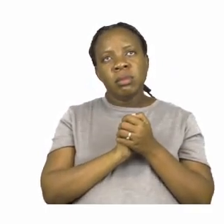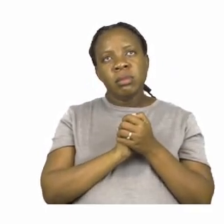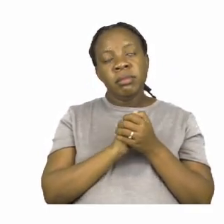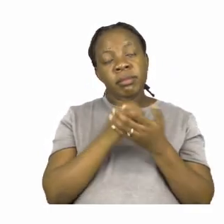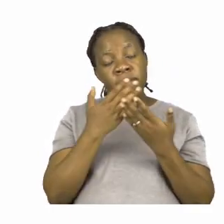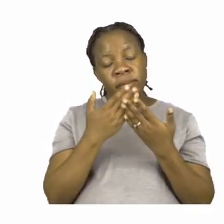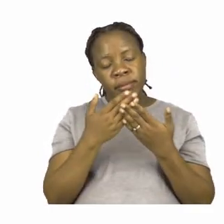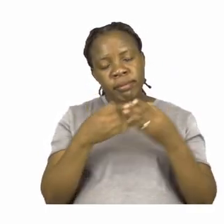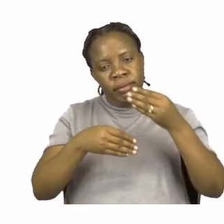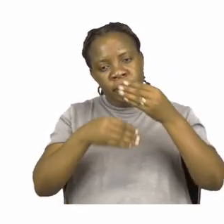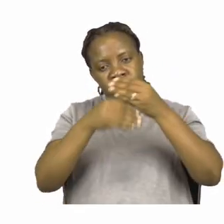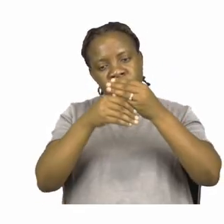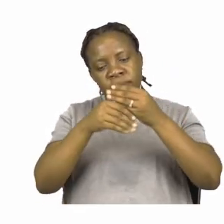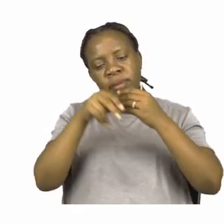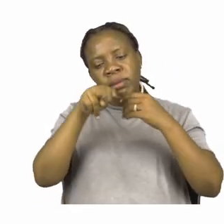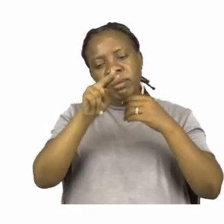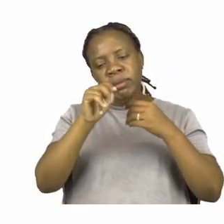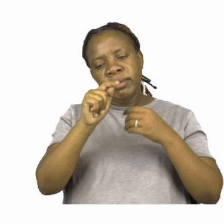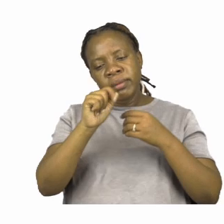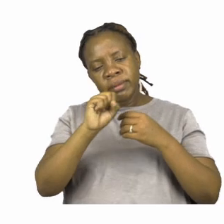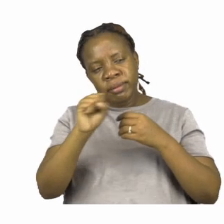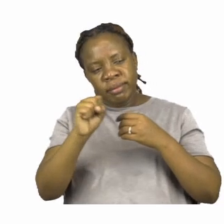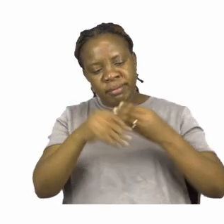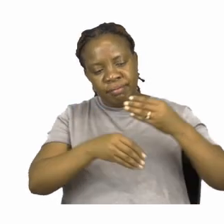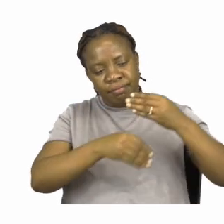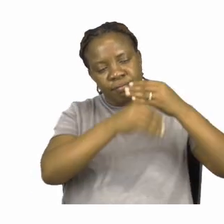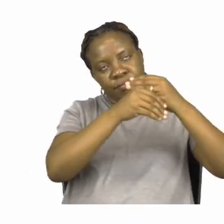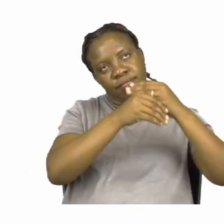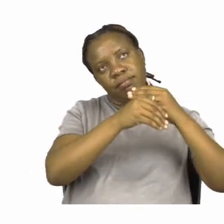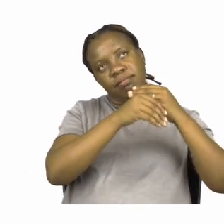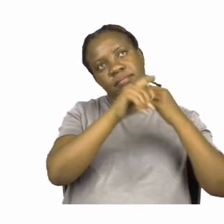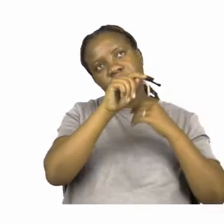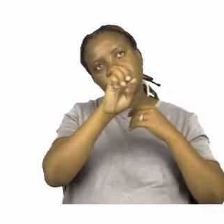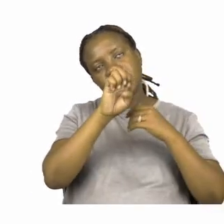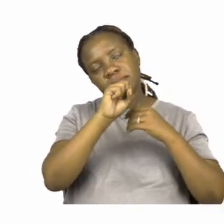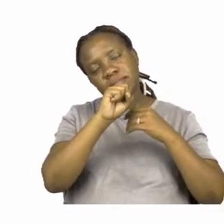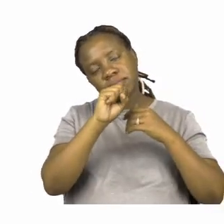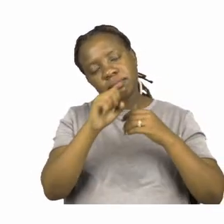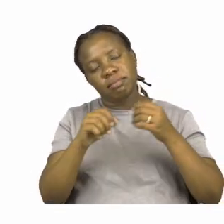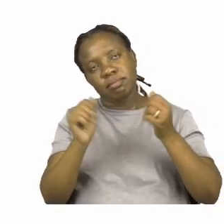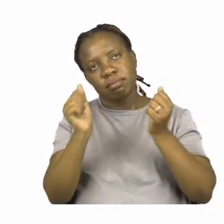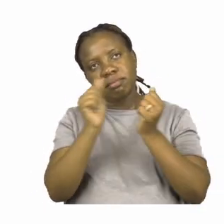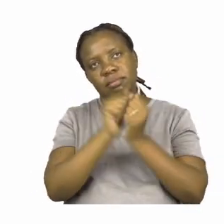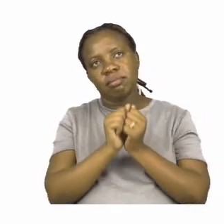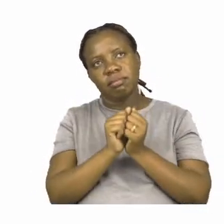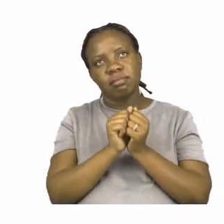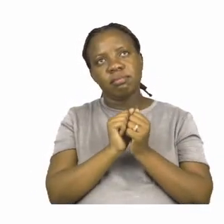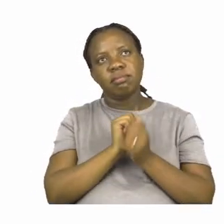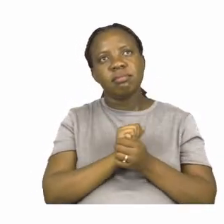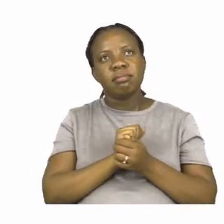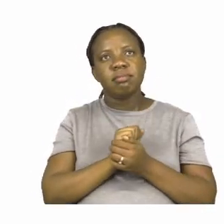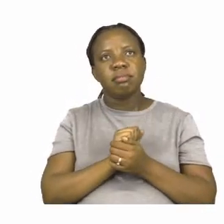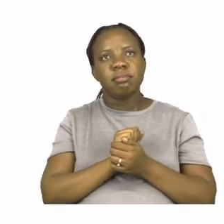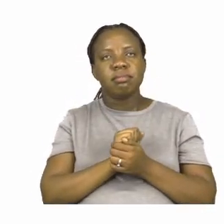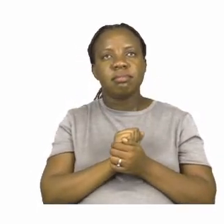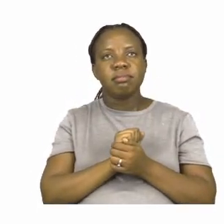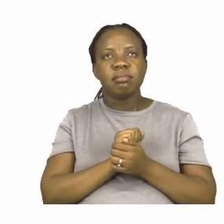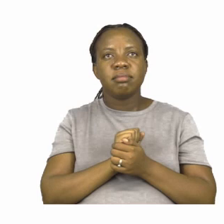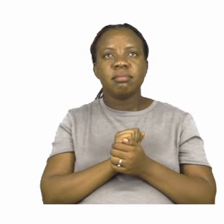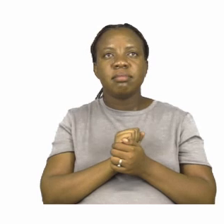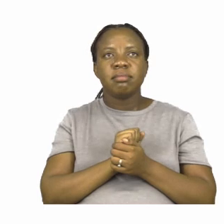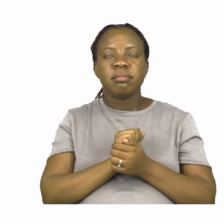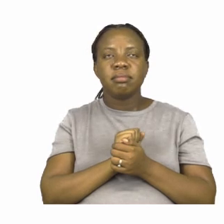units together. Now for number 1, it says that you have to complete the following addition